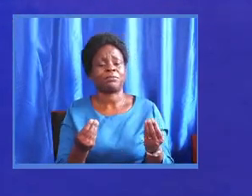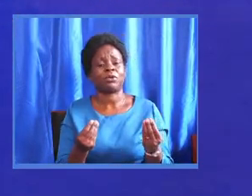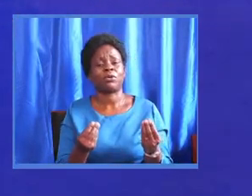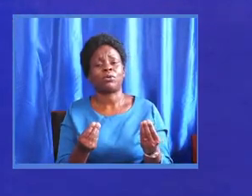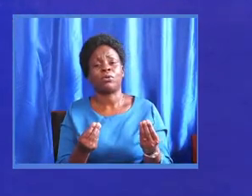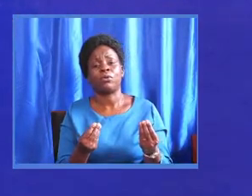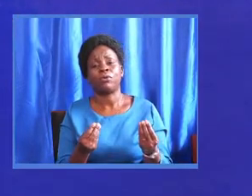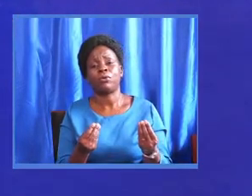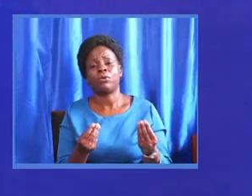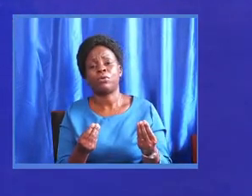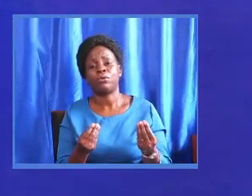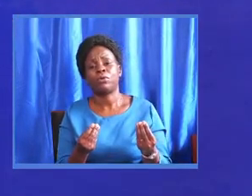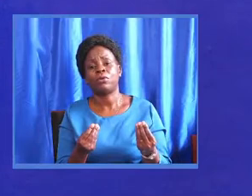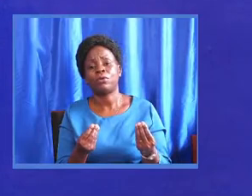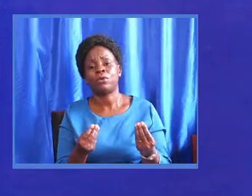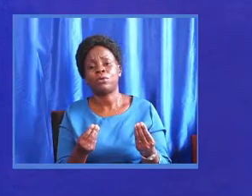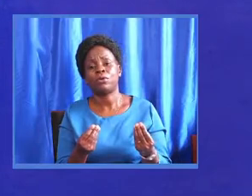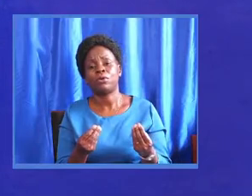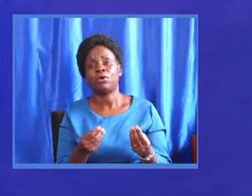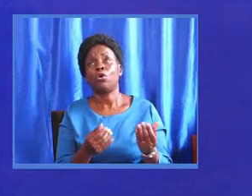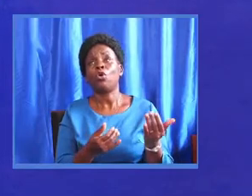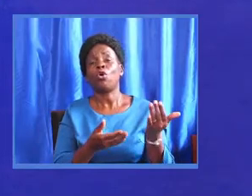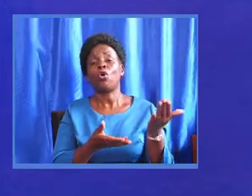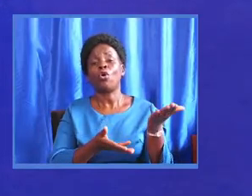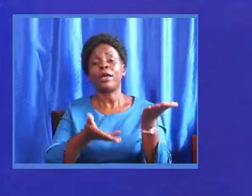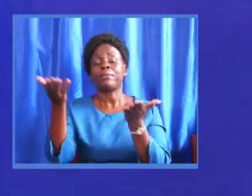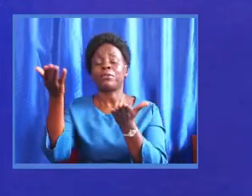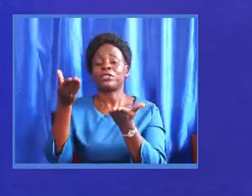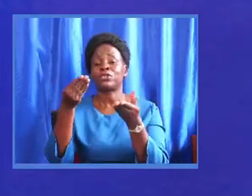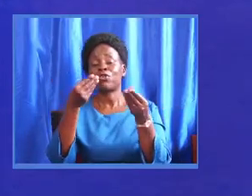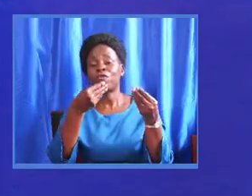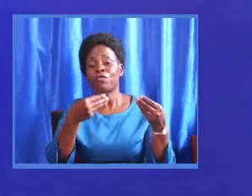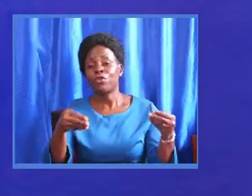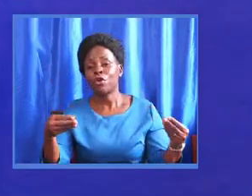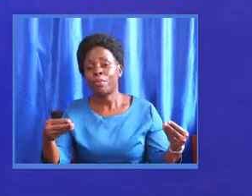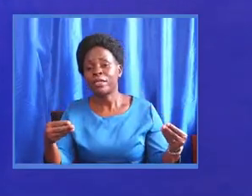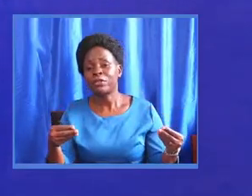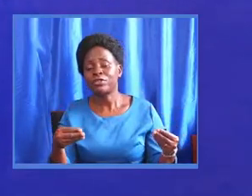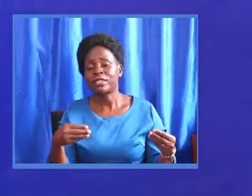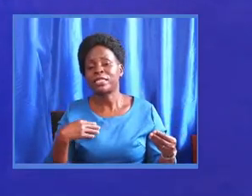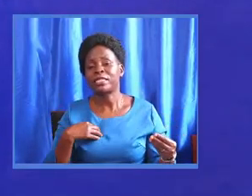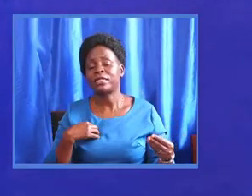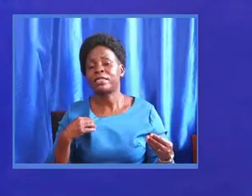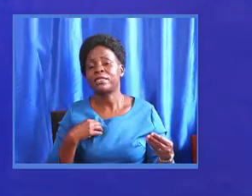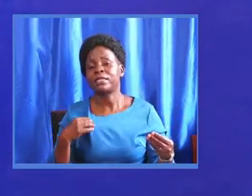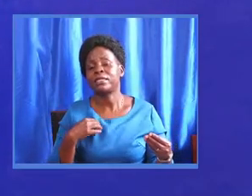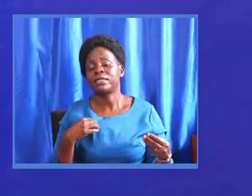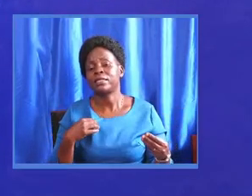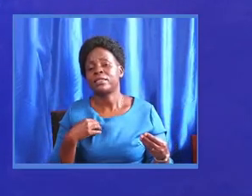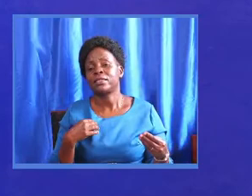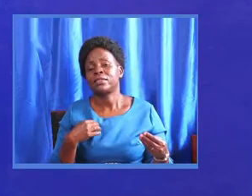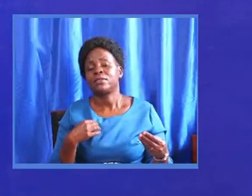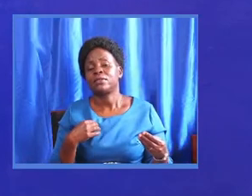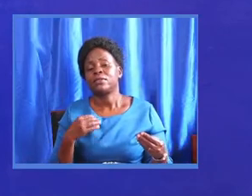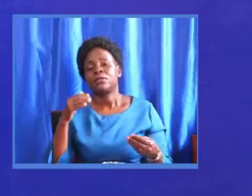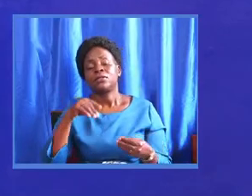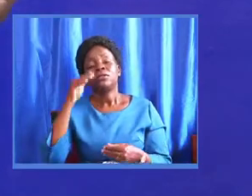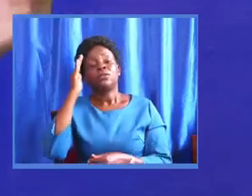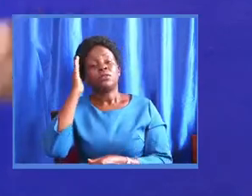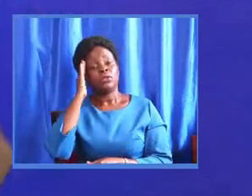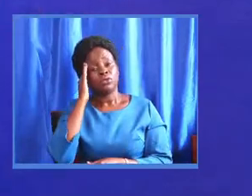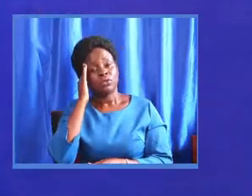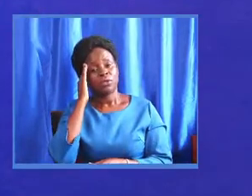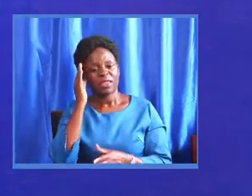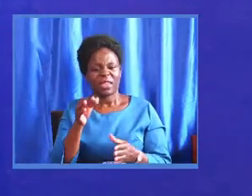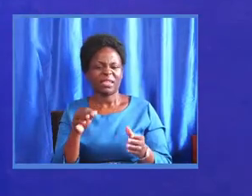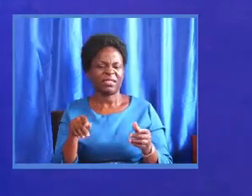some of the imports of your materials can be tax-free, you know, and right. Things like